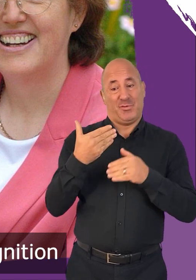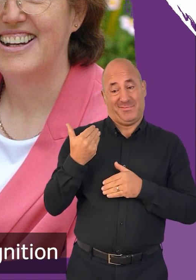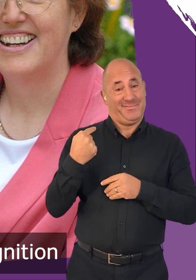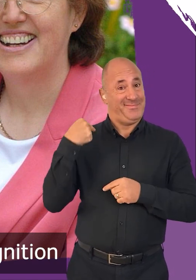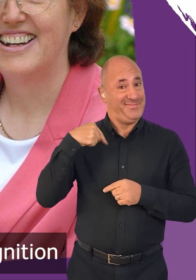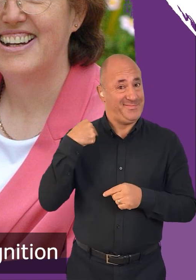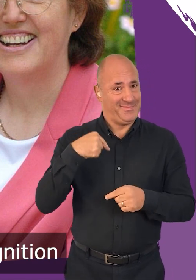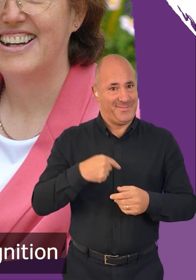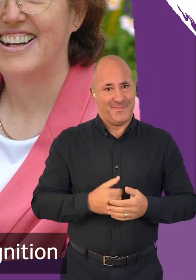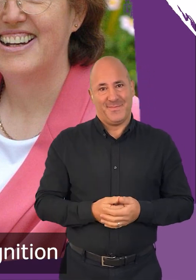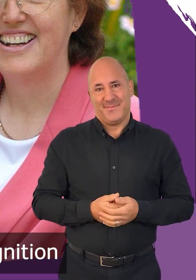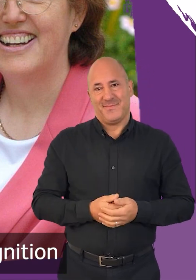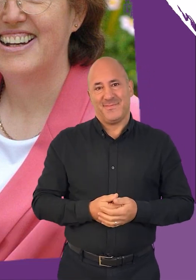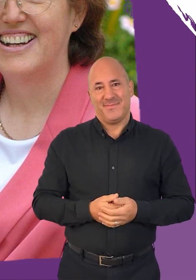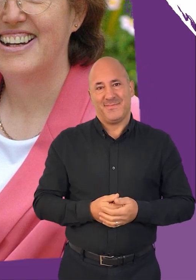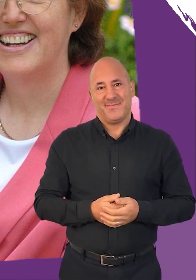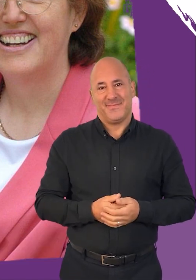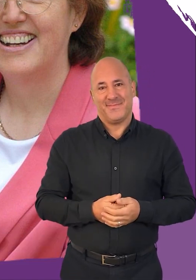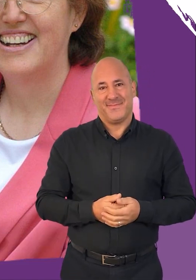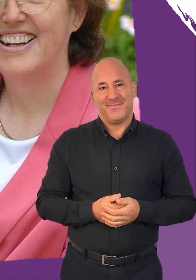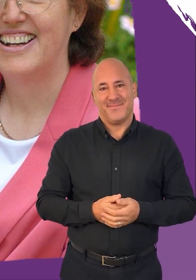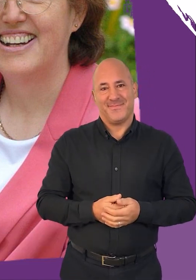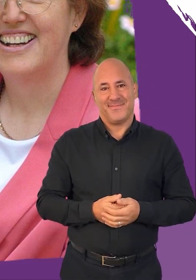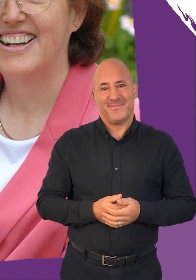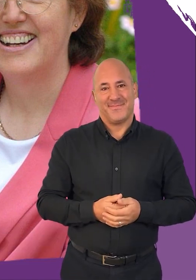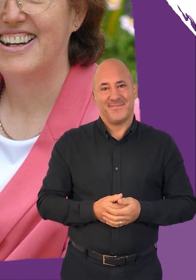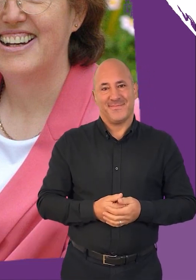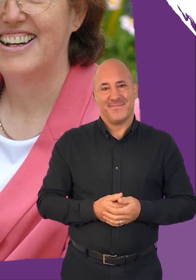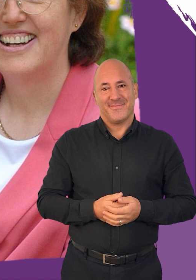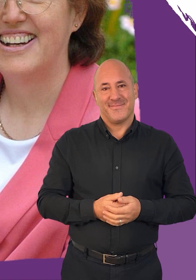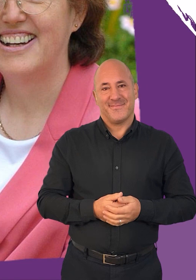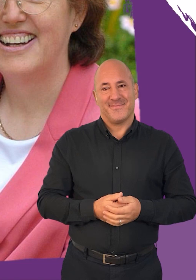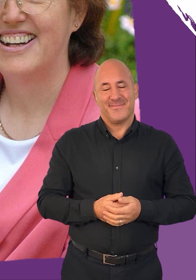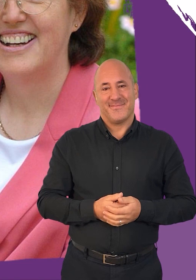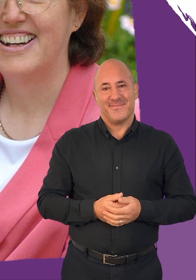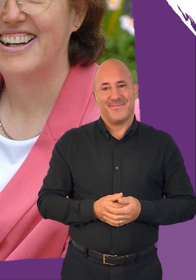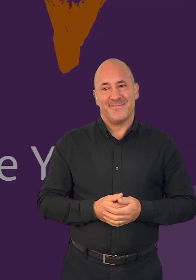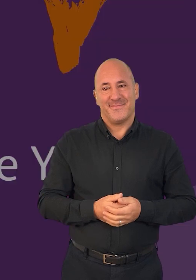received formal recognition as a language.